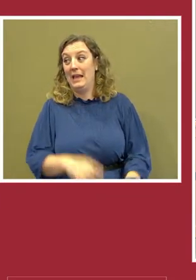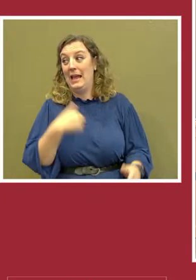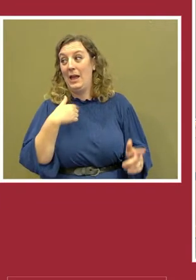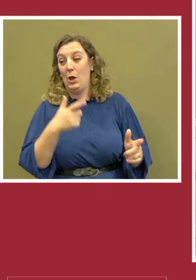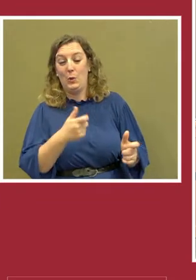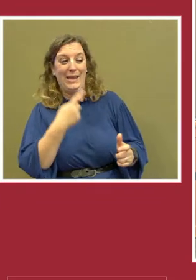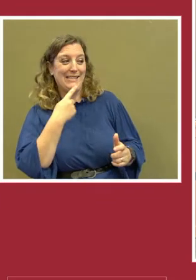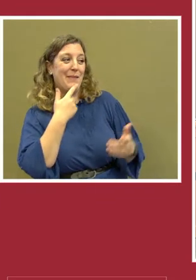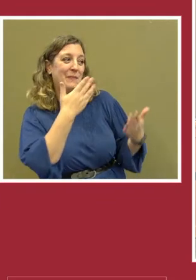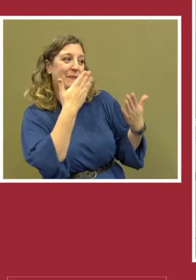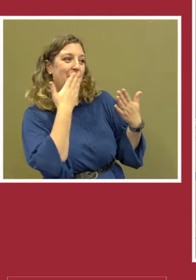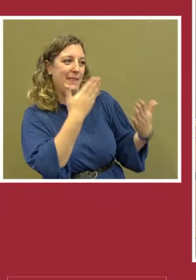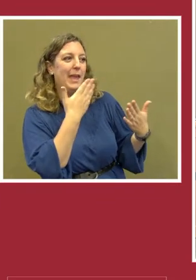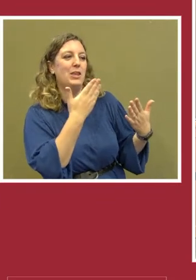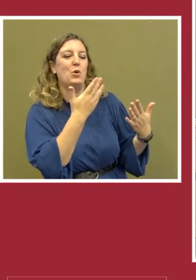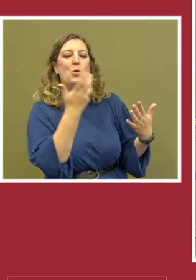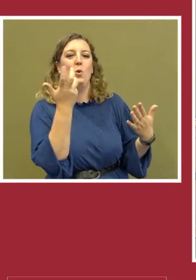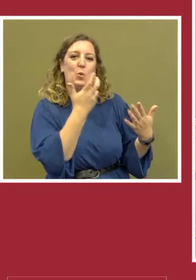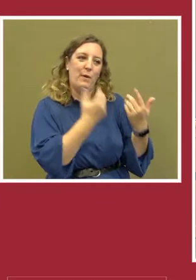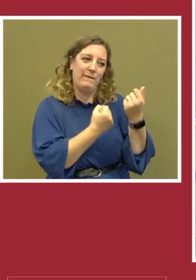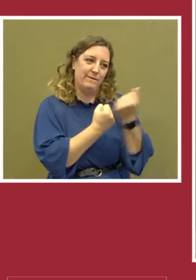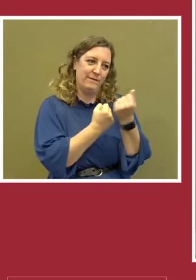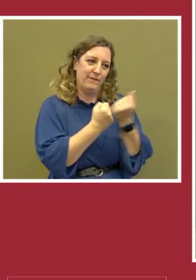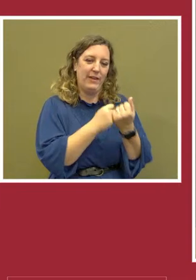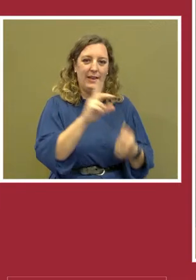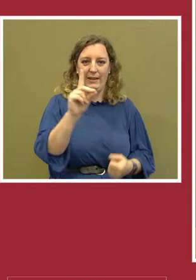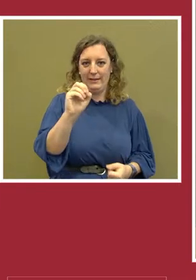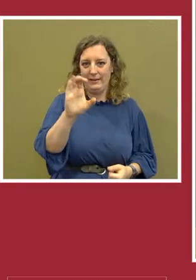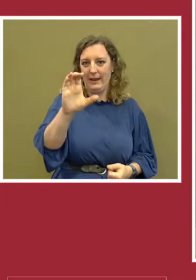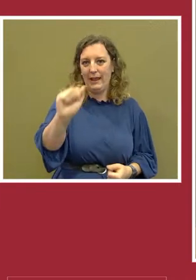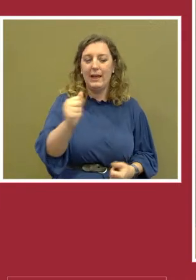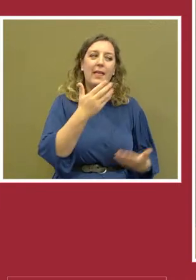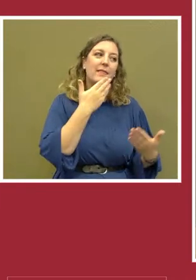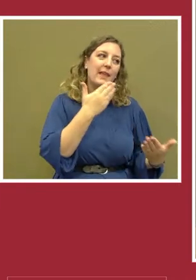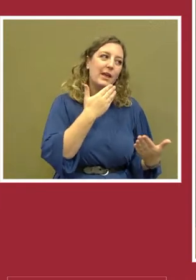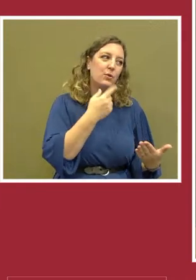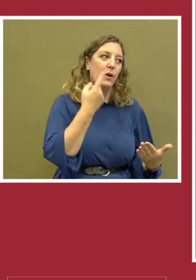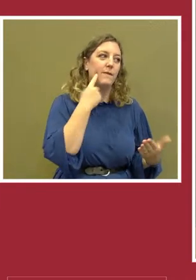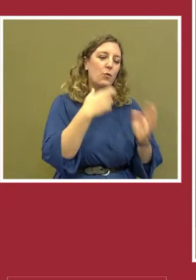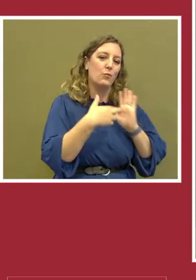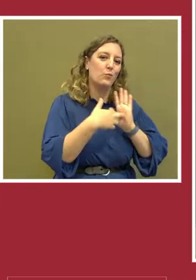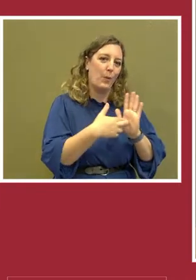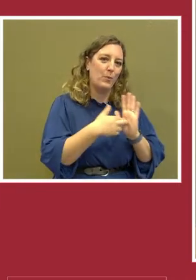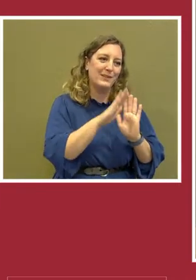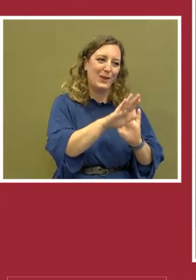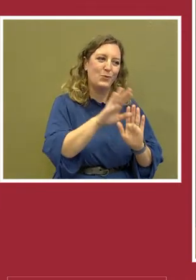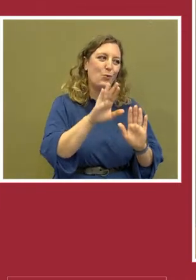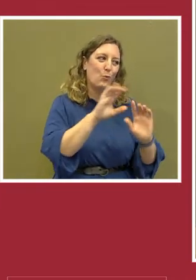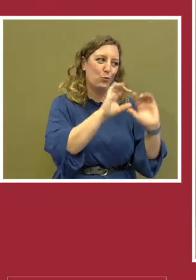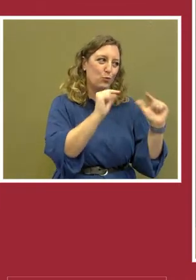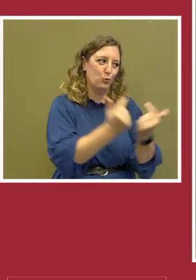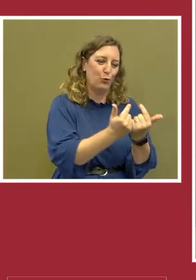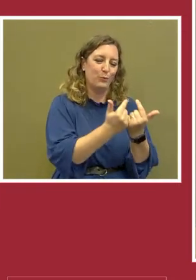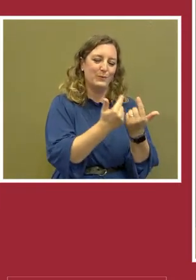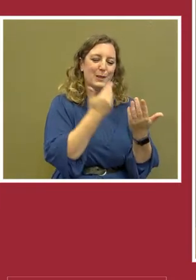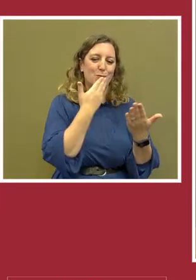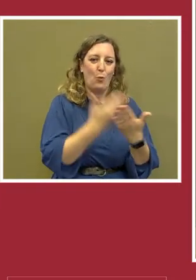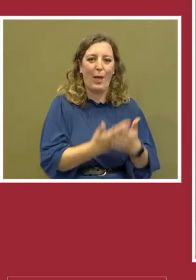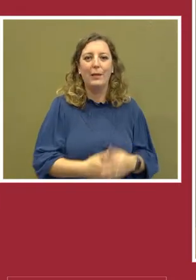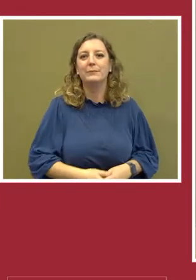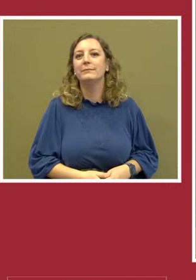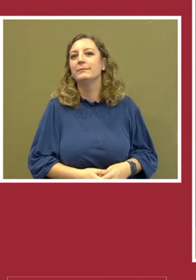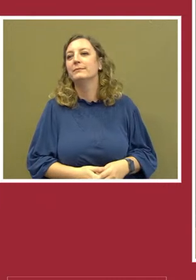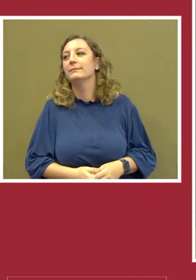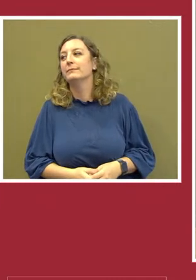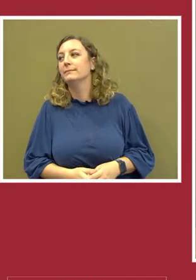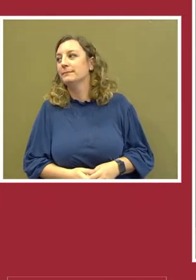I will just really quickly say thank you. I'm a huge fan of DECA, and thank you so much for representing your chapters so well. Can